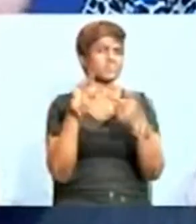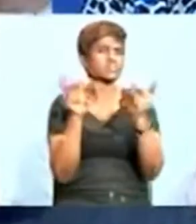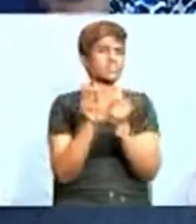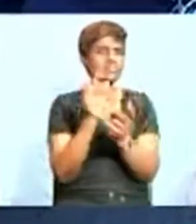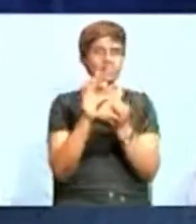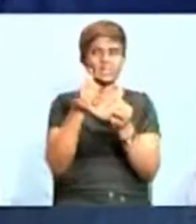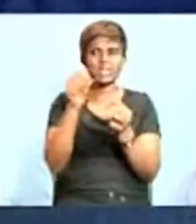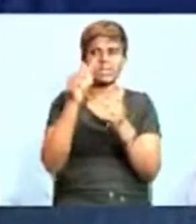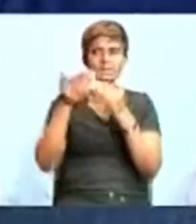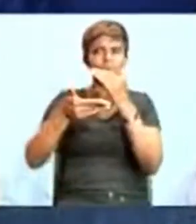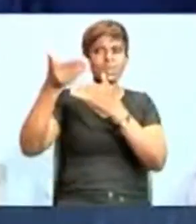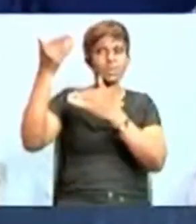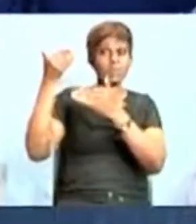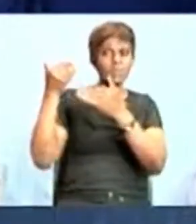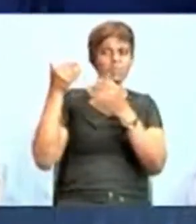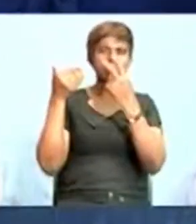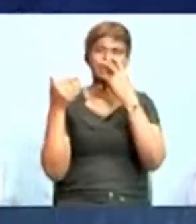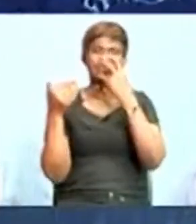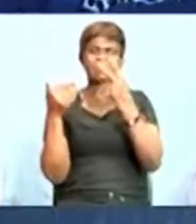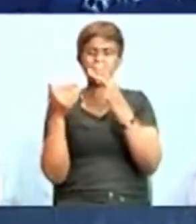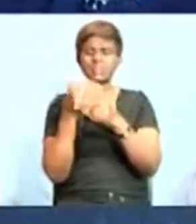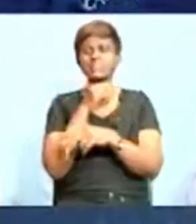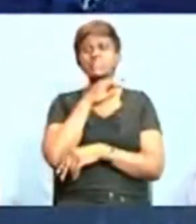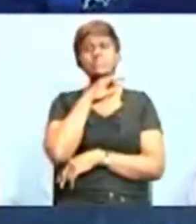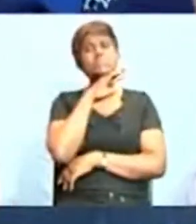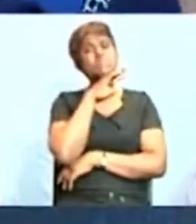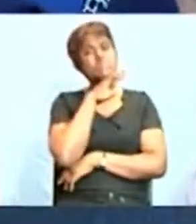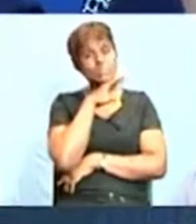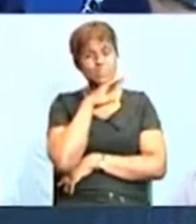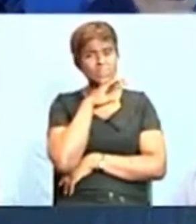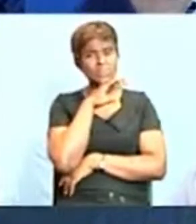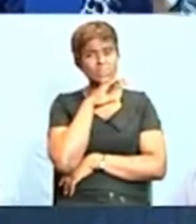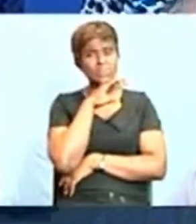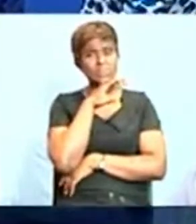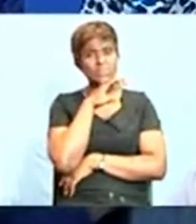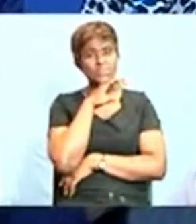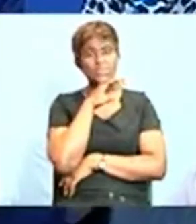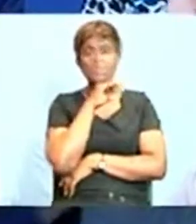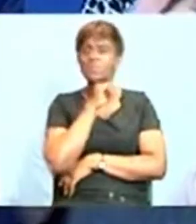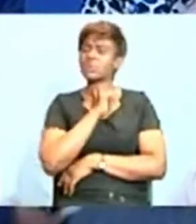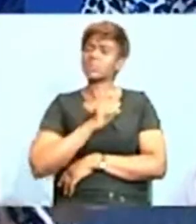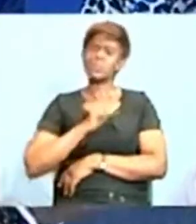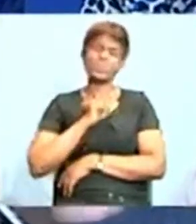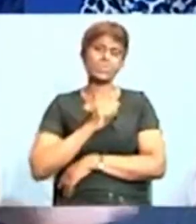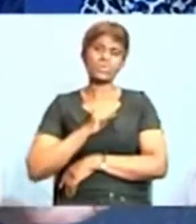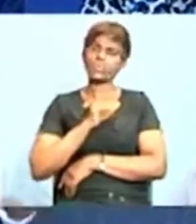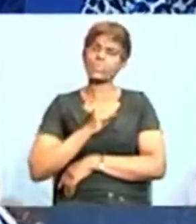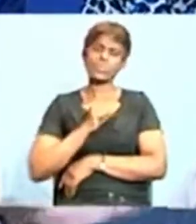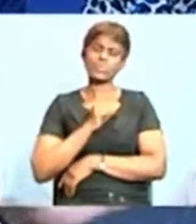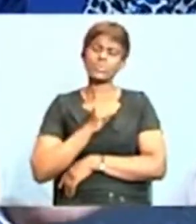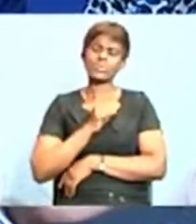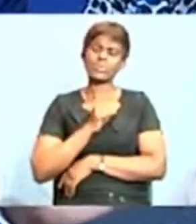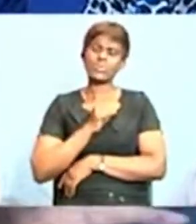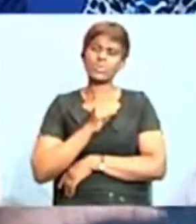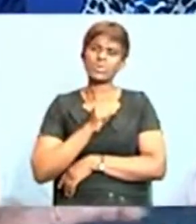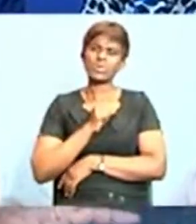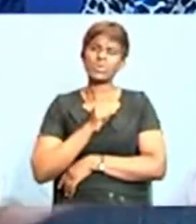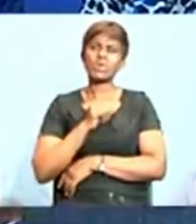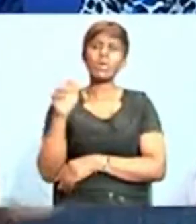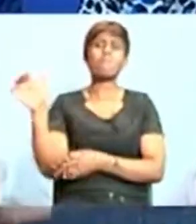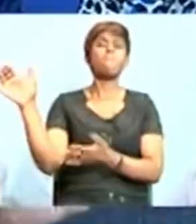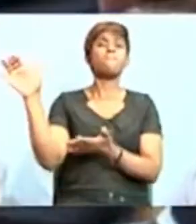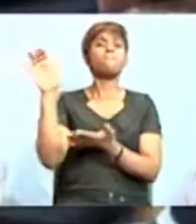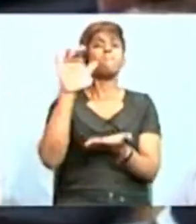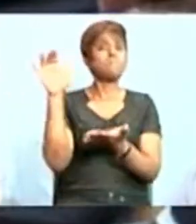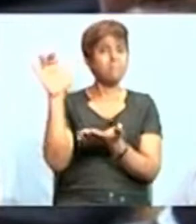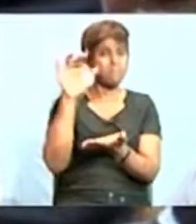just go behind there, you will see the amount of, well, sorry for the use of the word junk, but that